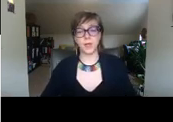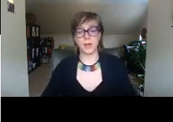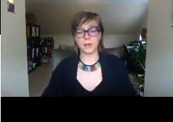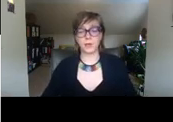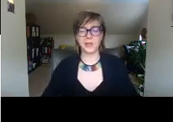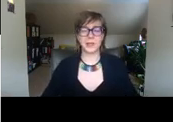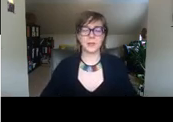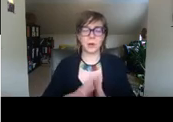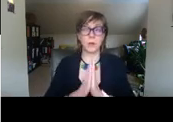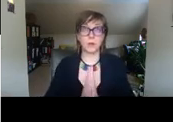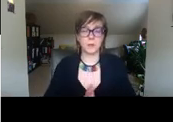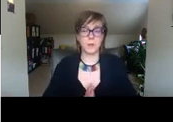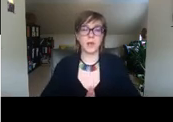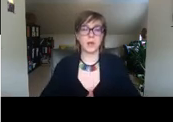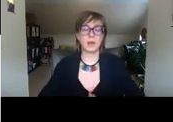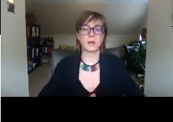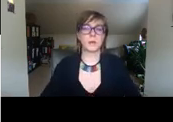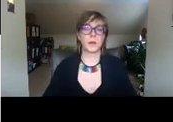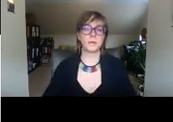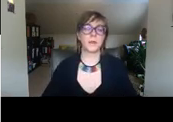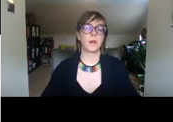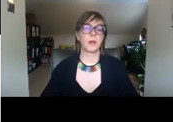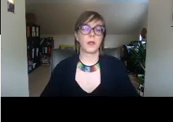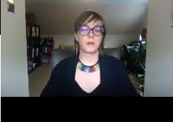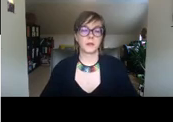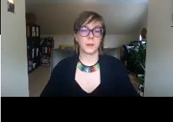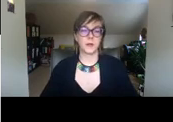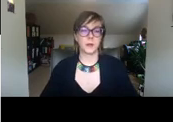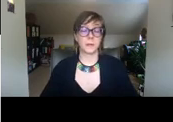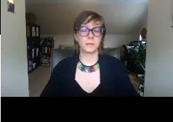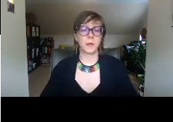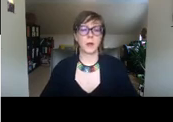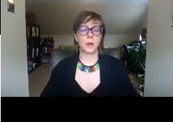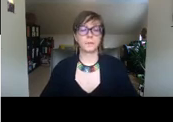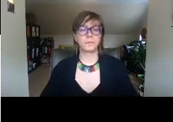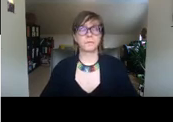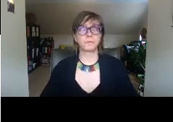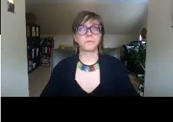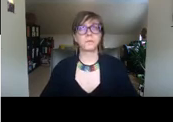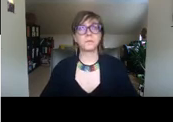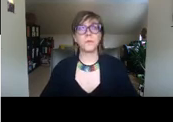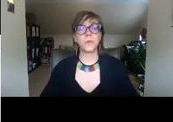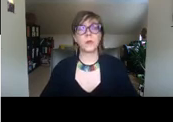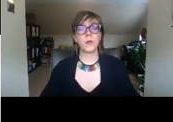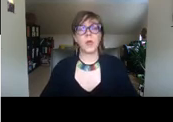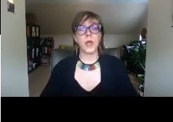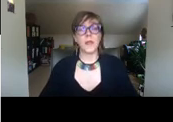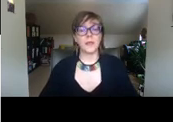person as we seem to hopefully be waning a little bit in this epidemic. But